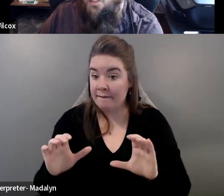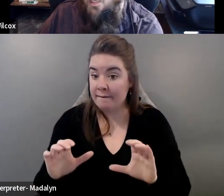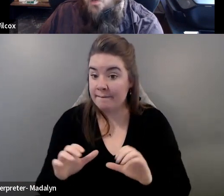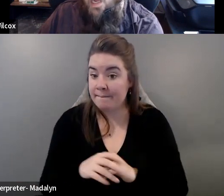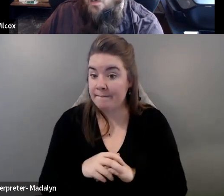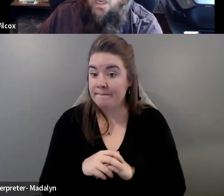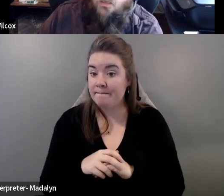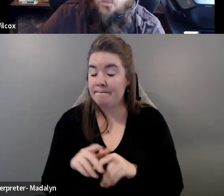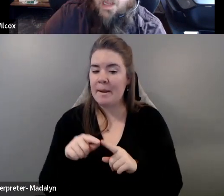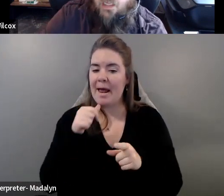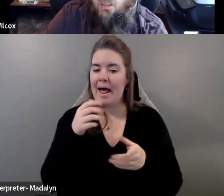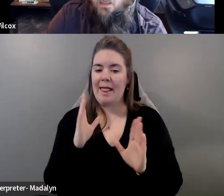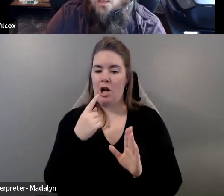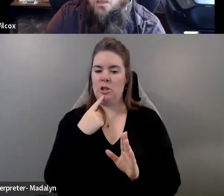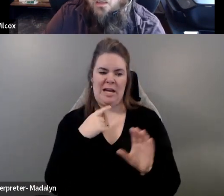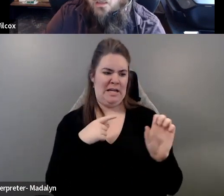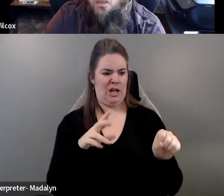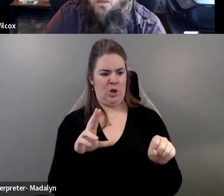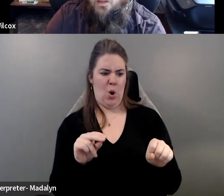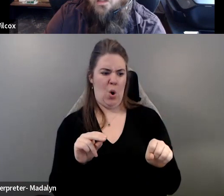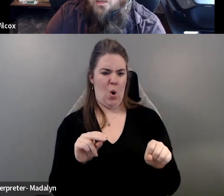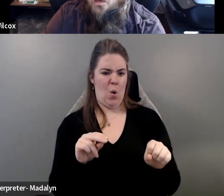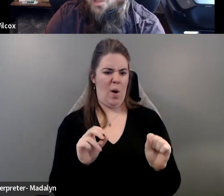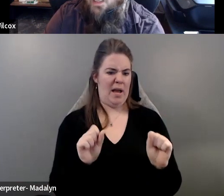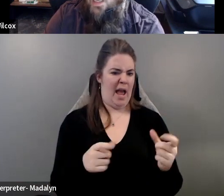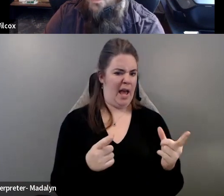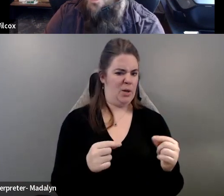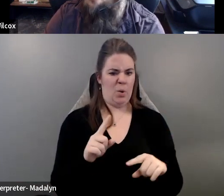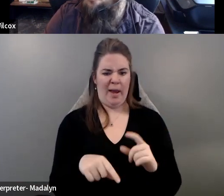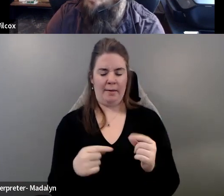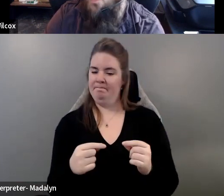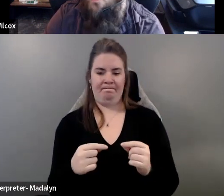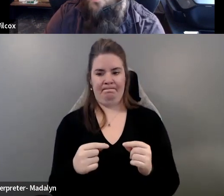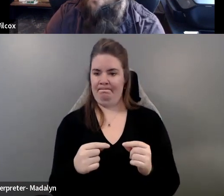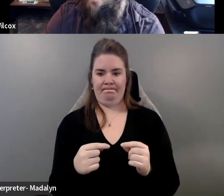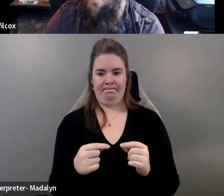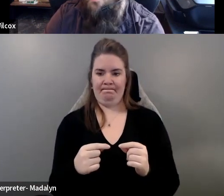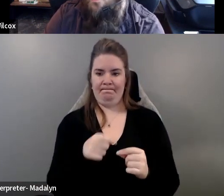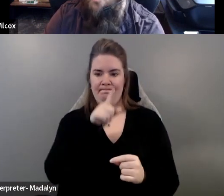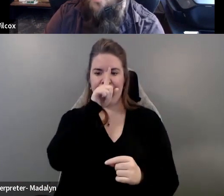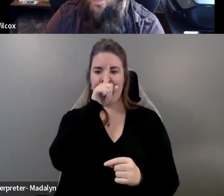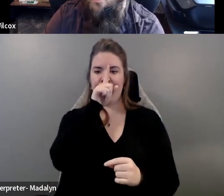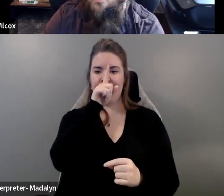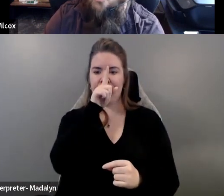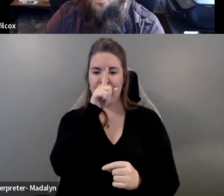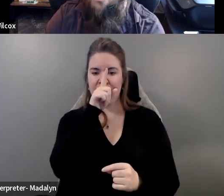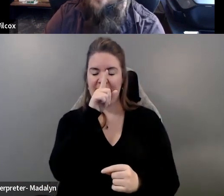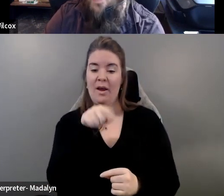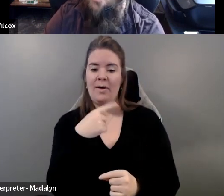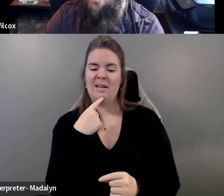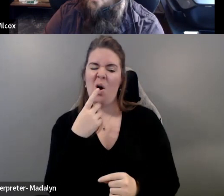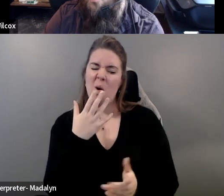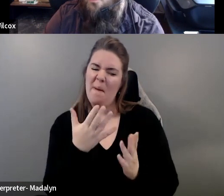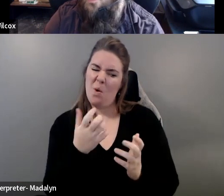not allowed to say you can or can't do anything. They could kind of say, you might want to think about that, but